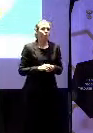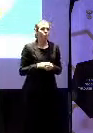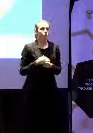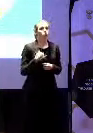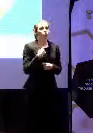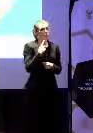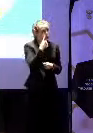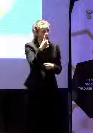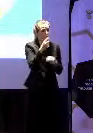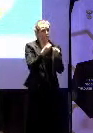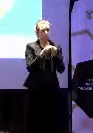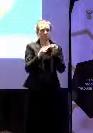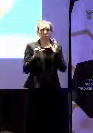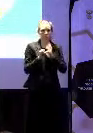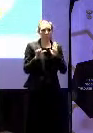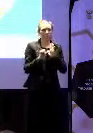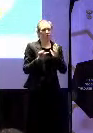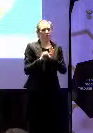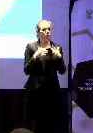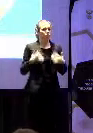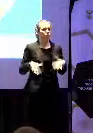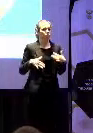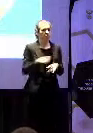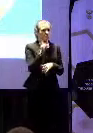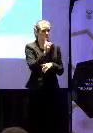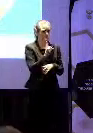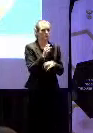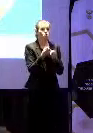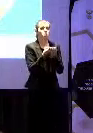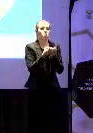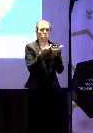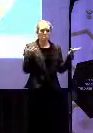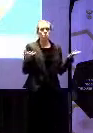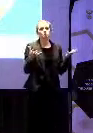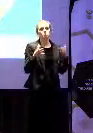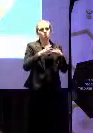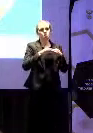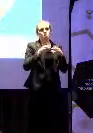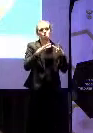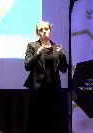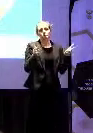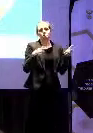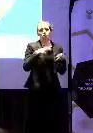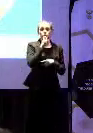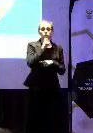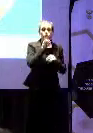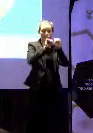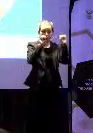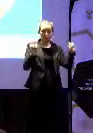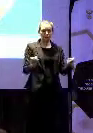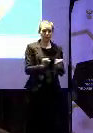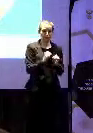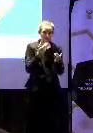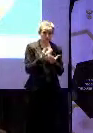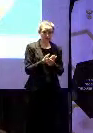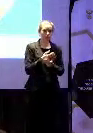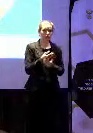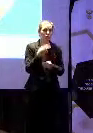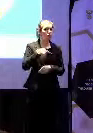like to emphasize, because these are the most things that members of the public can actually utilize the system for. For the